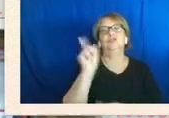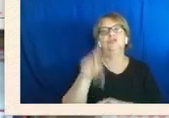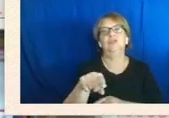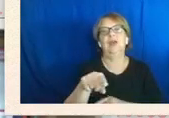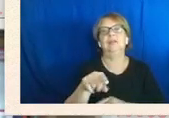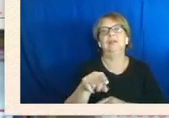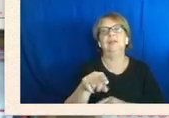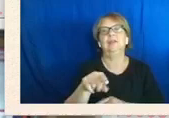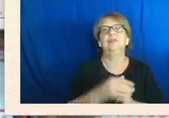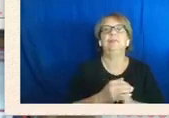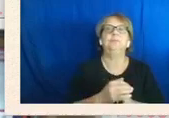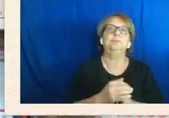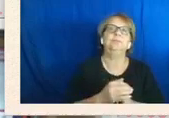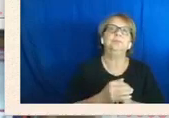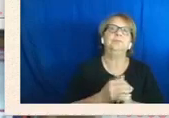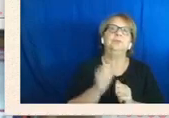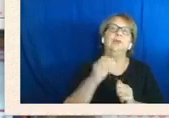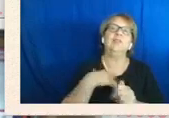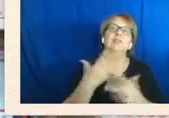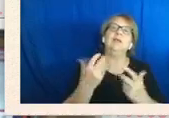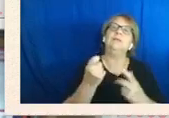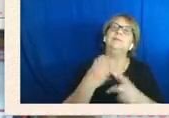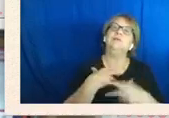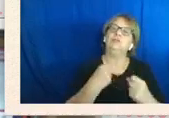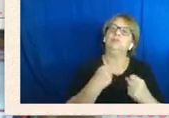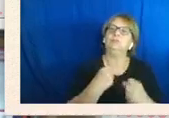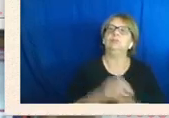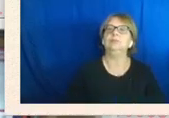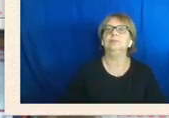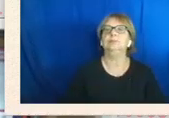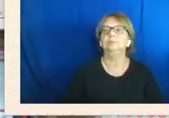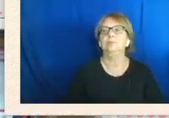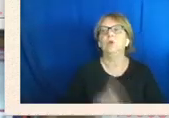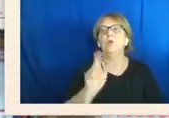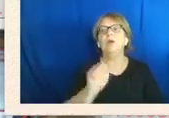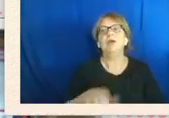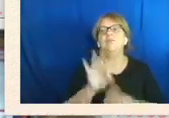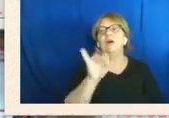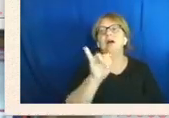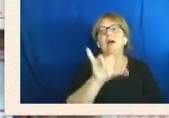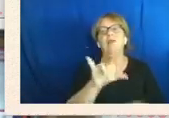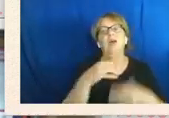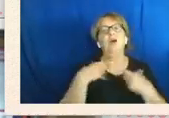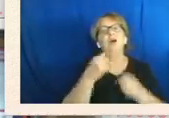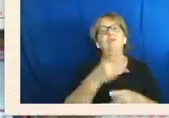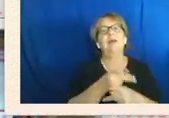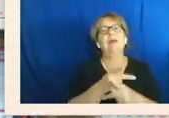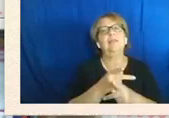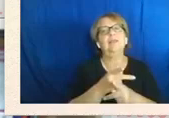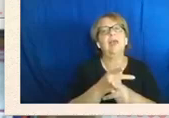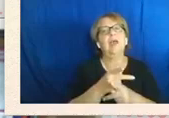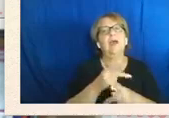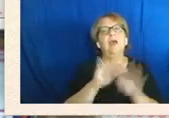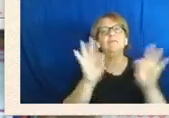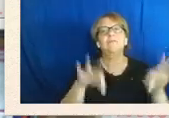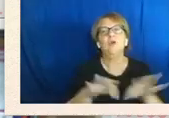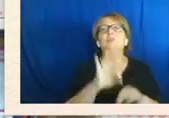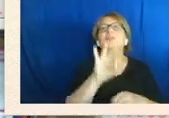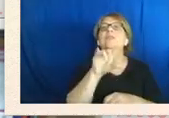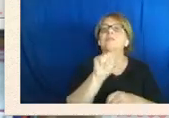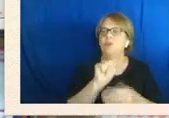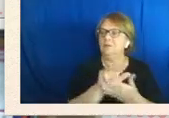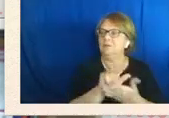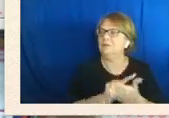there. Where can we find these healthcare surrogate forms? Okay, Florida statute, again, you can go onto the